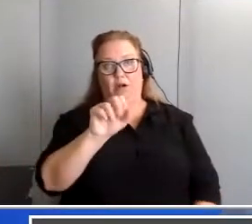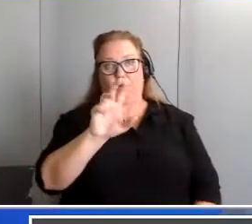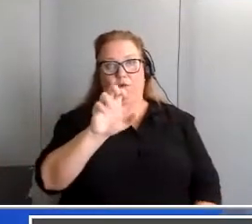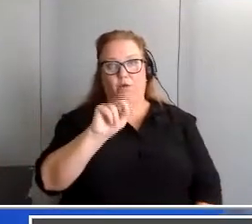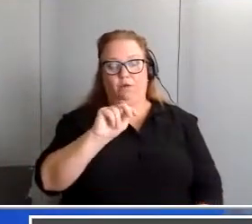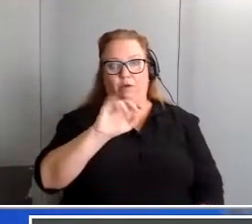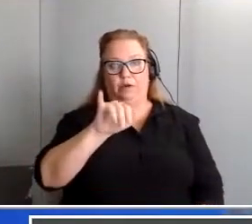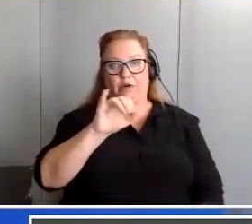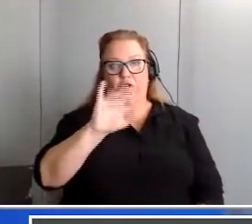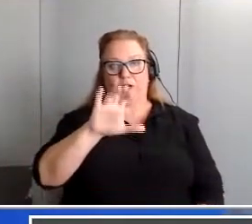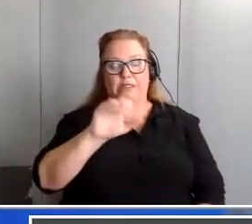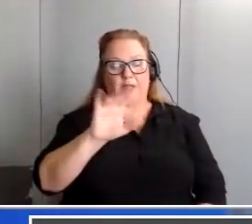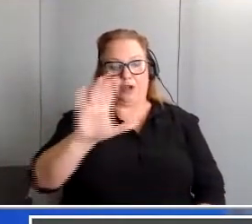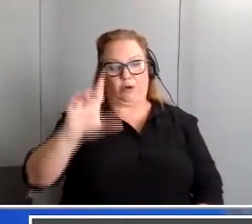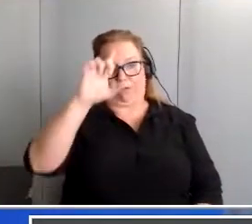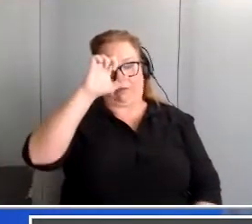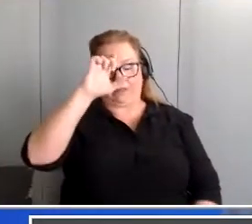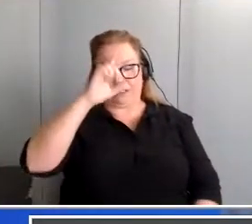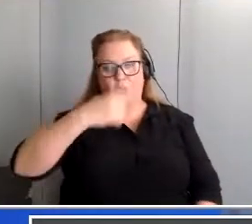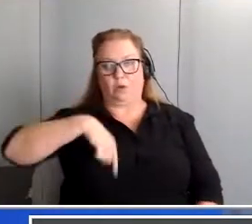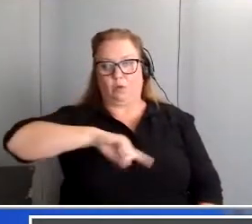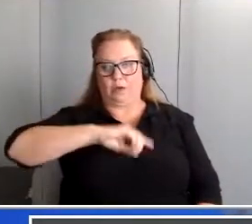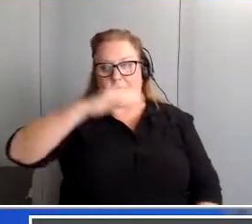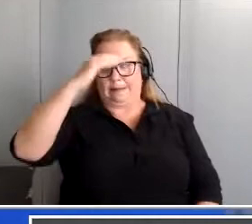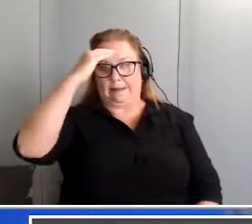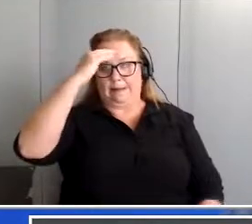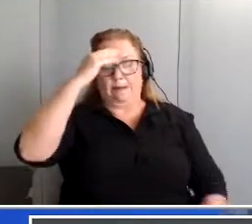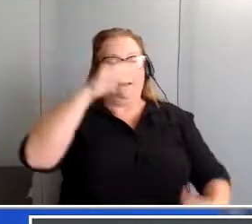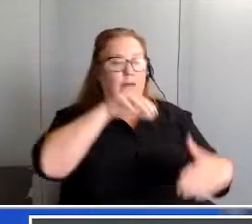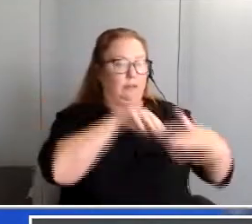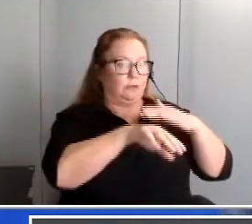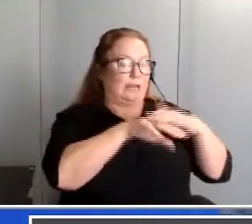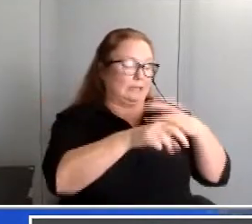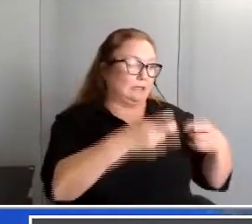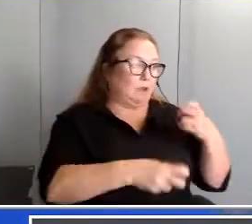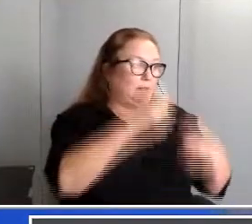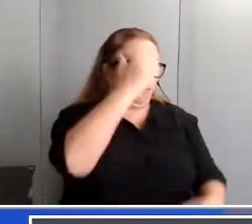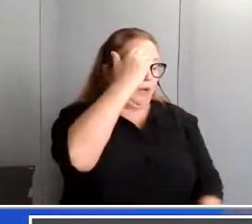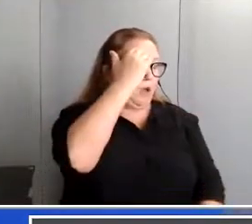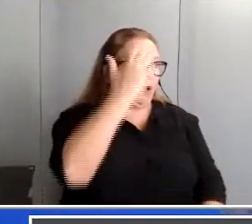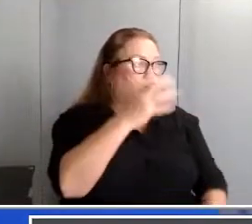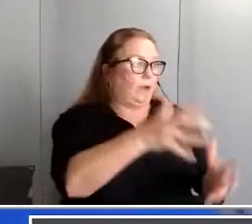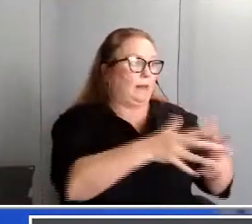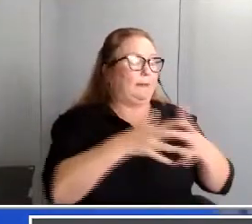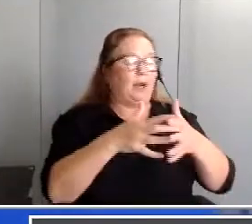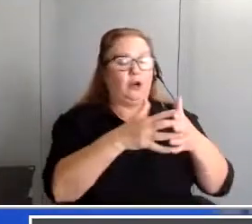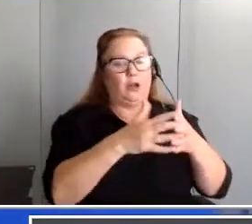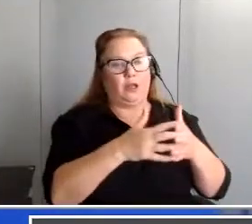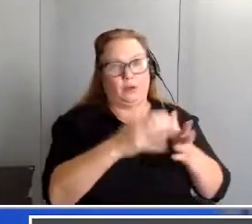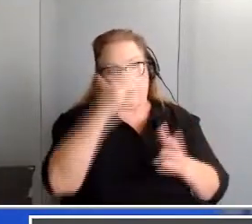mean, you know, we know that there is an access problem in America. You know, we know